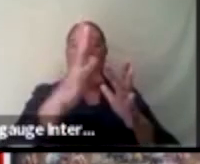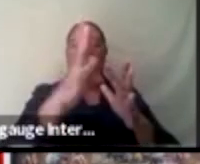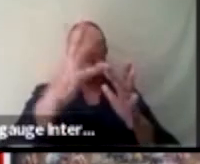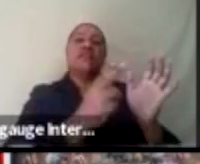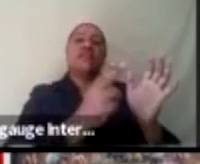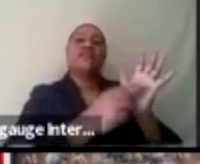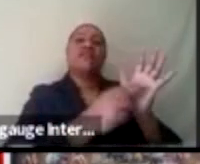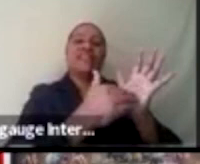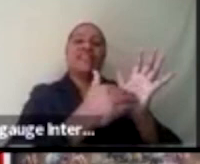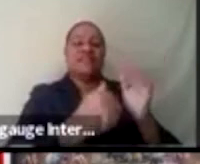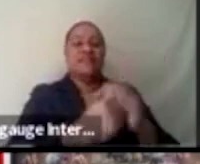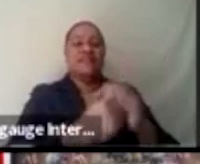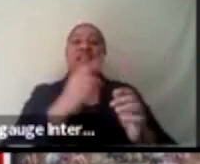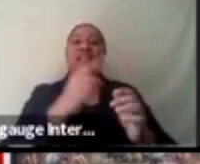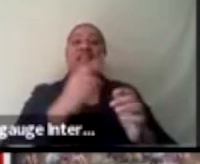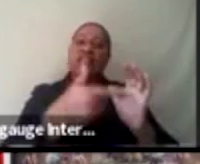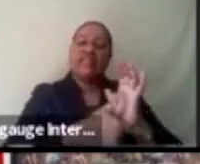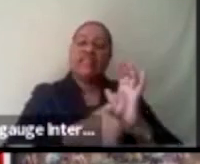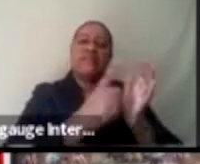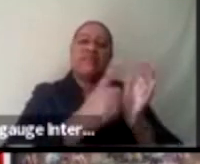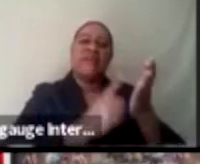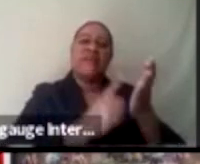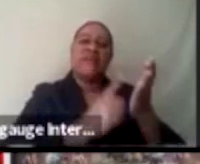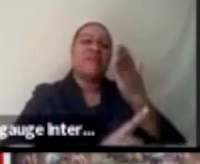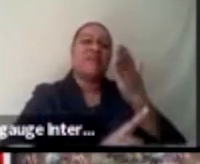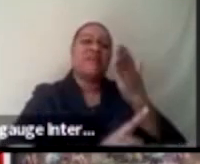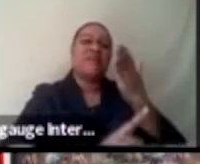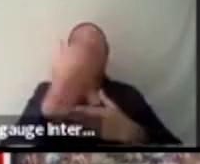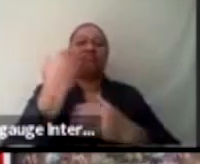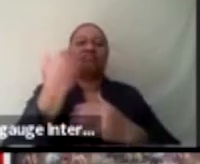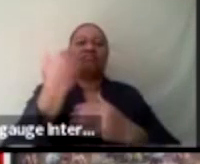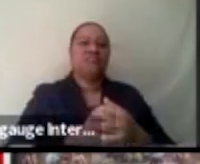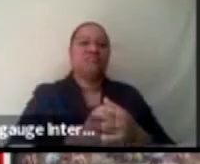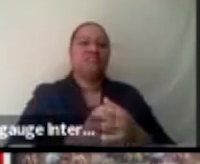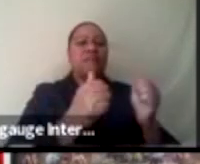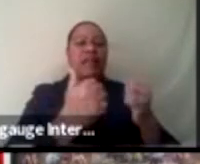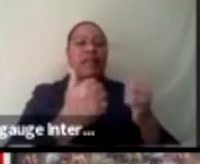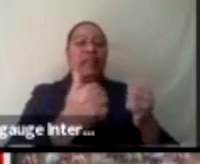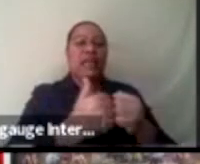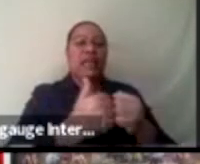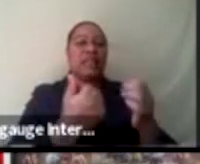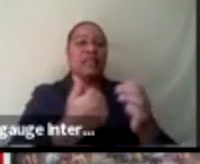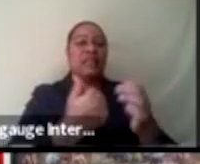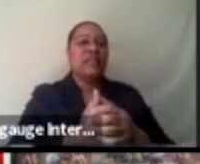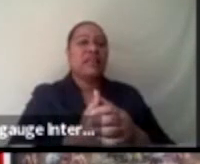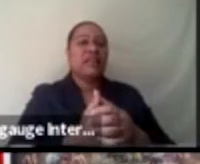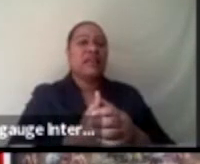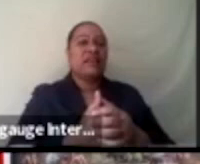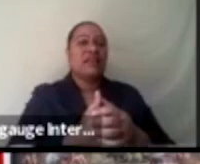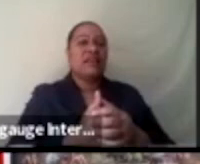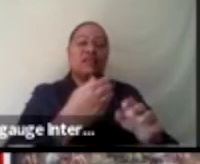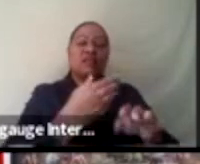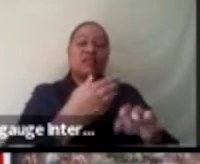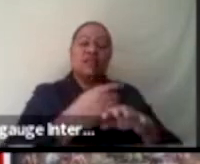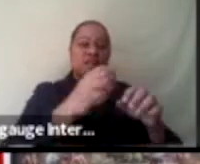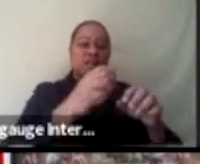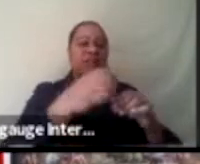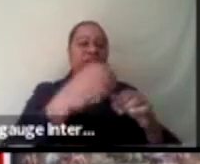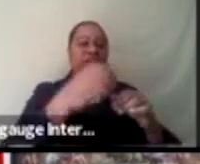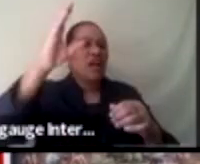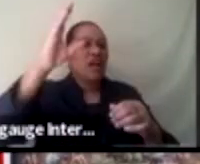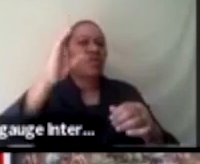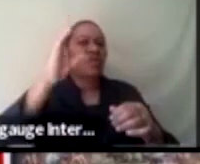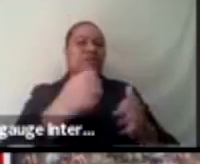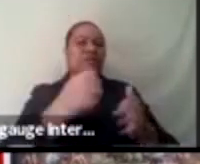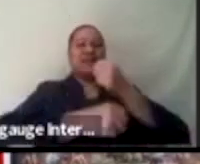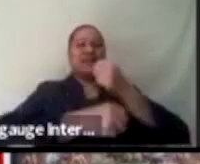That was a time of hope. Many of our island countries starting off their life as newly independent states.